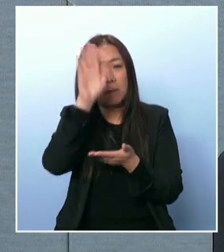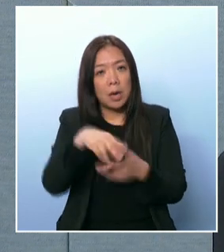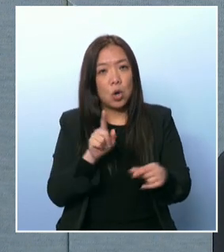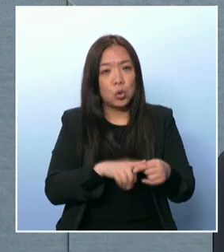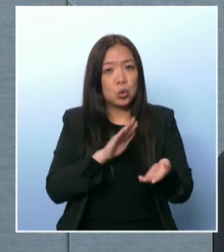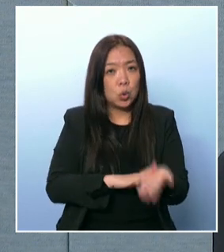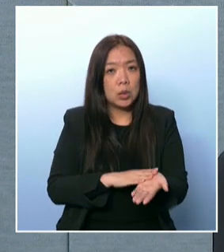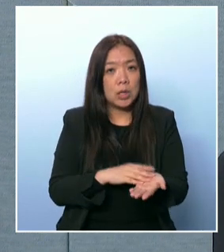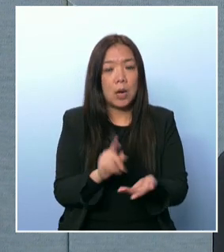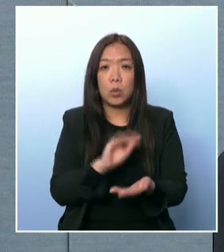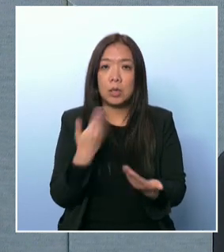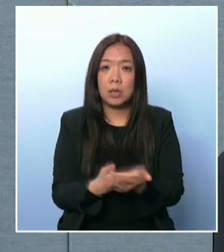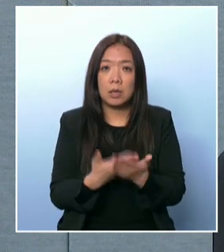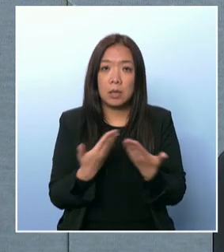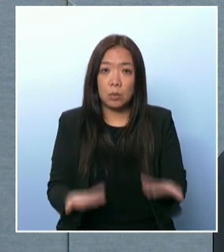that includes cupping?